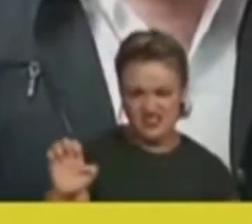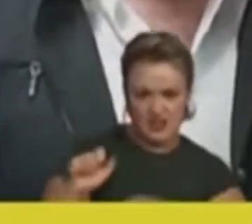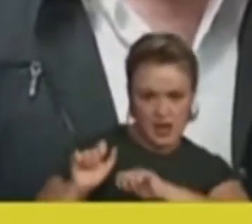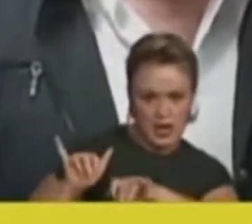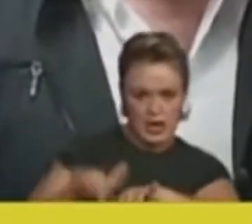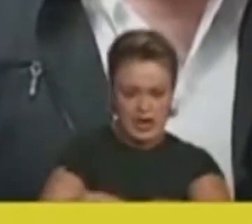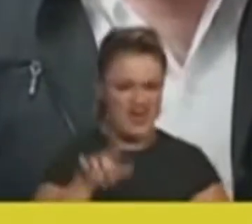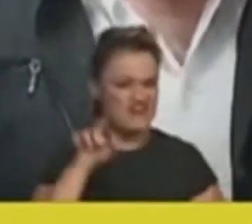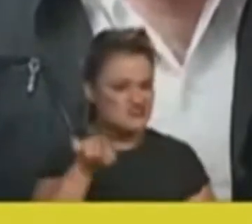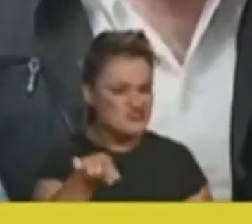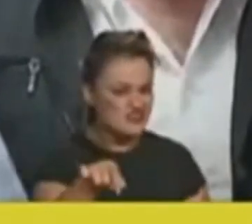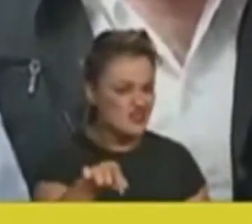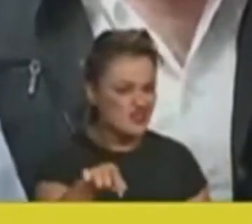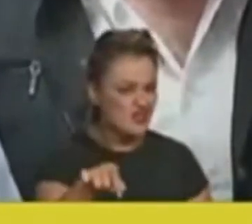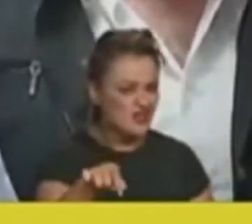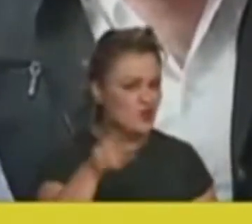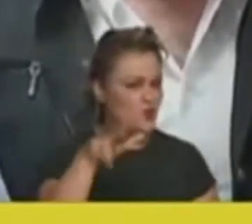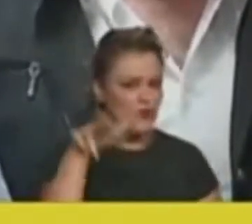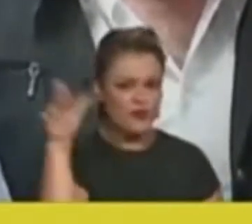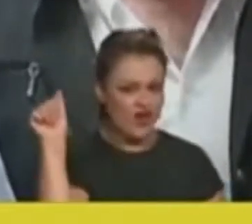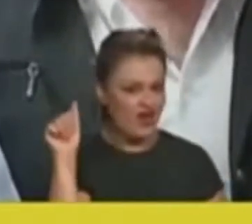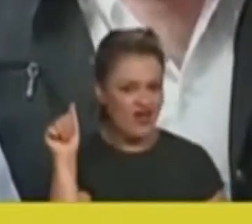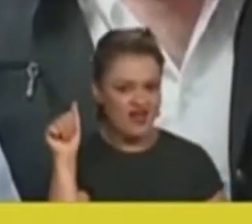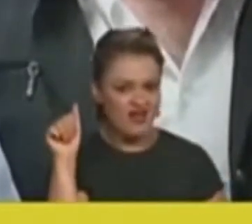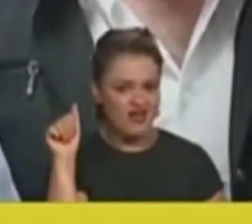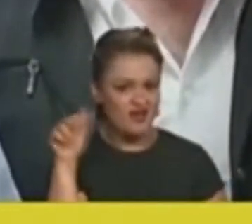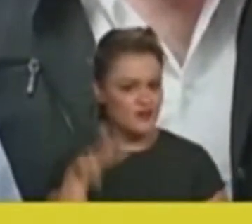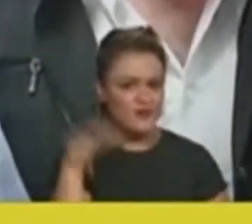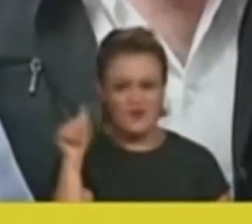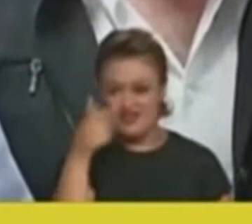Former president not only provoked that,